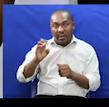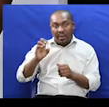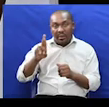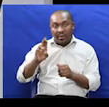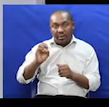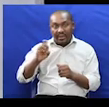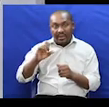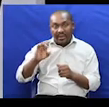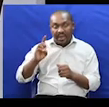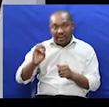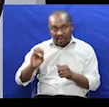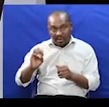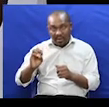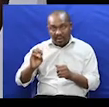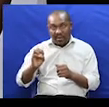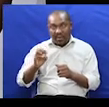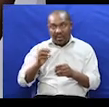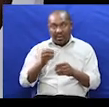1 cubic